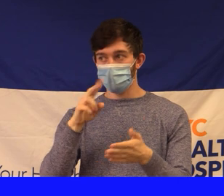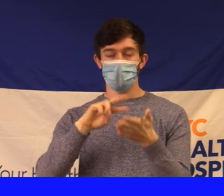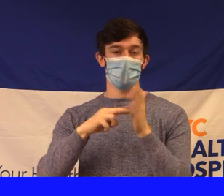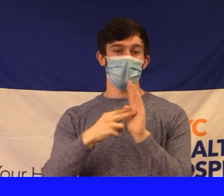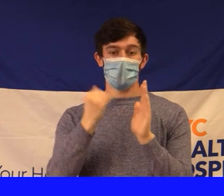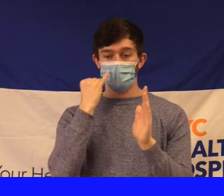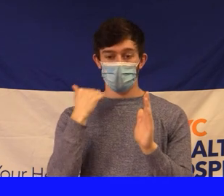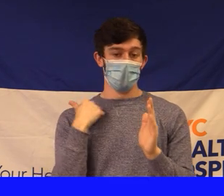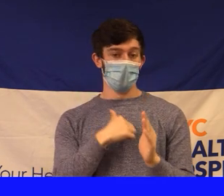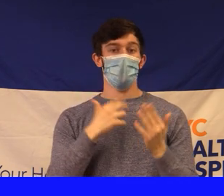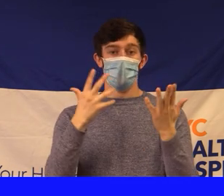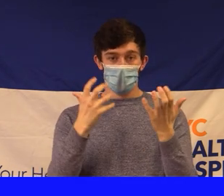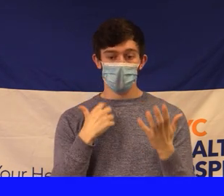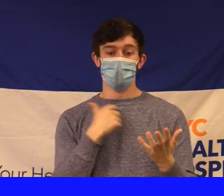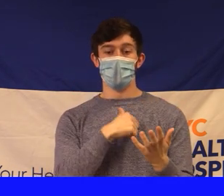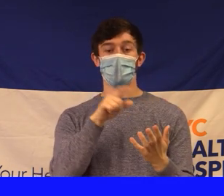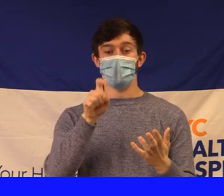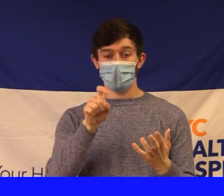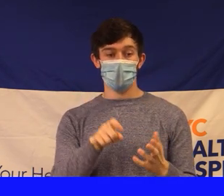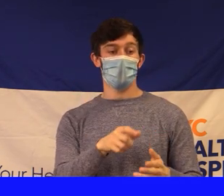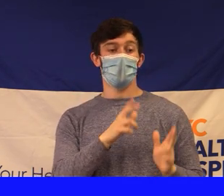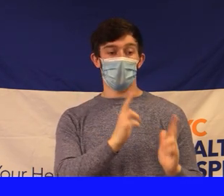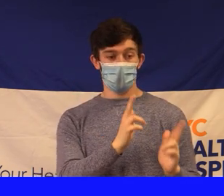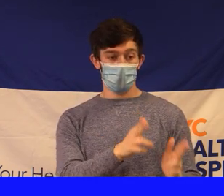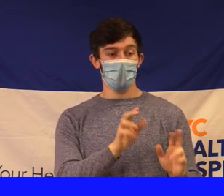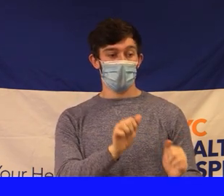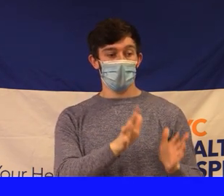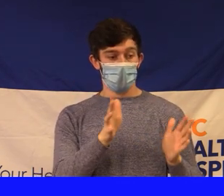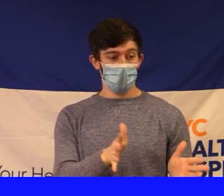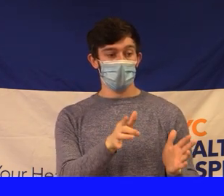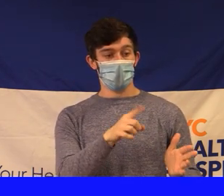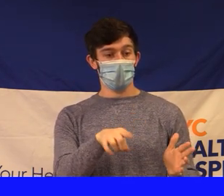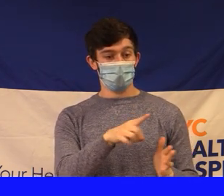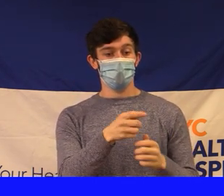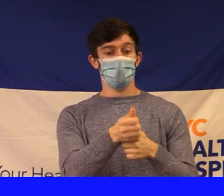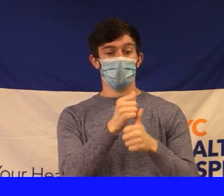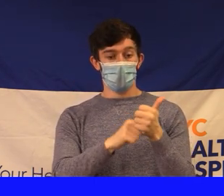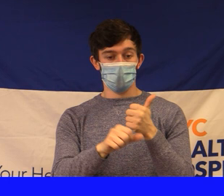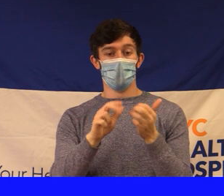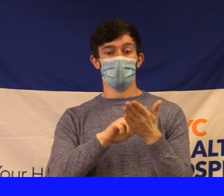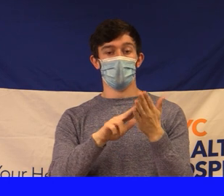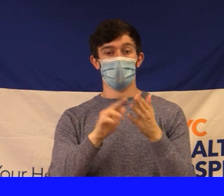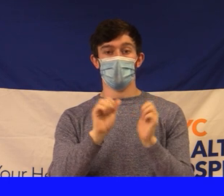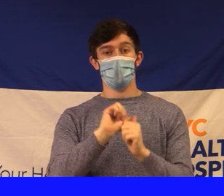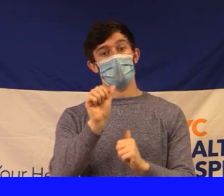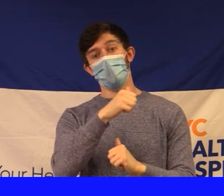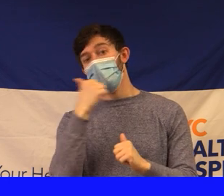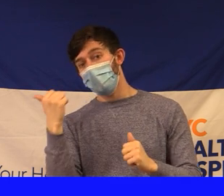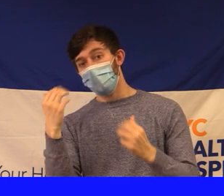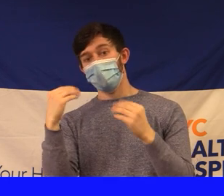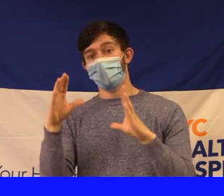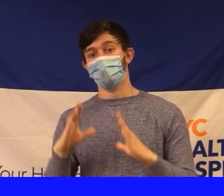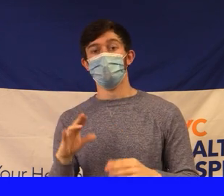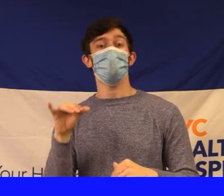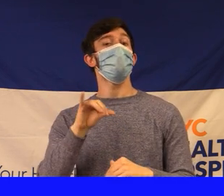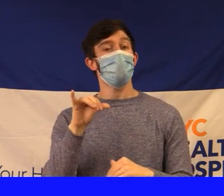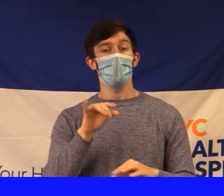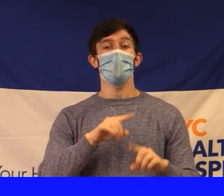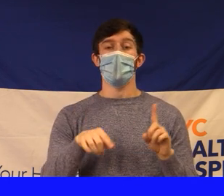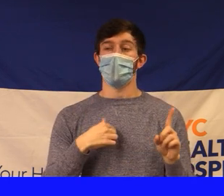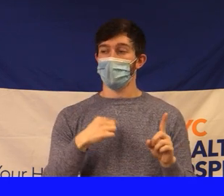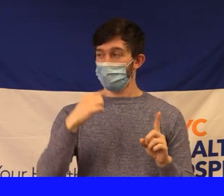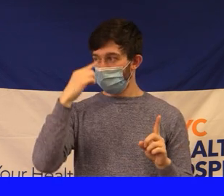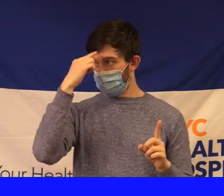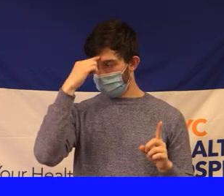needed to and we wanted to, we could encourage Hunter to subcontract with additional vendors or specific vendors. But I think